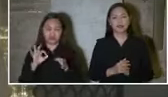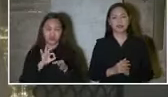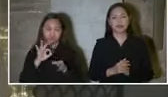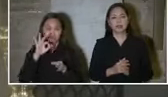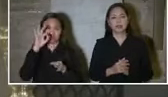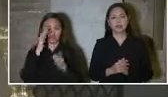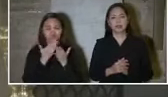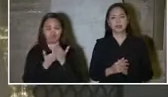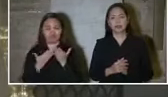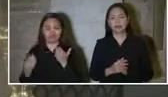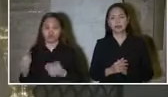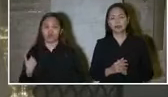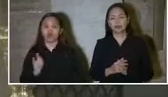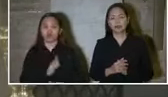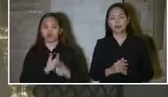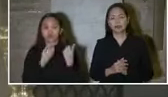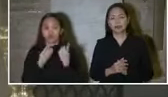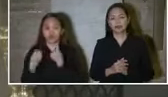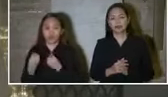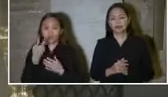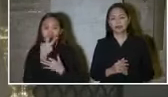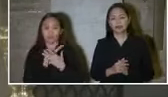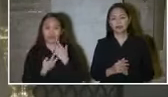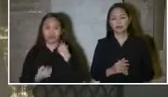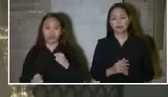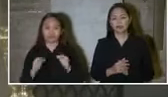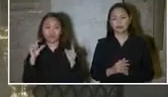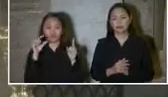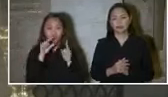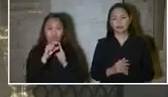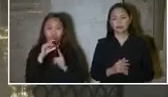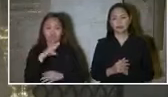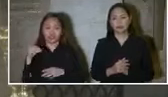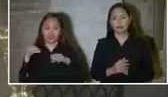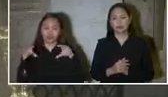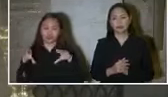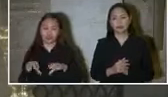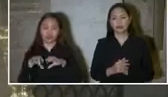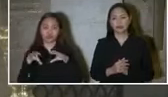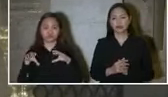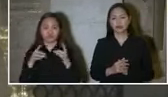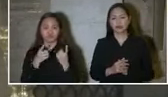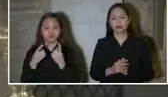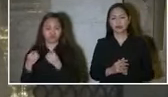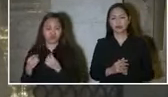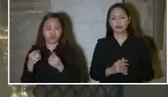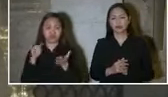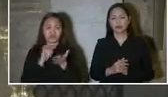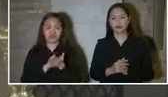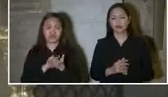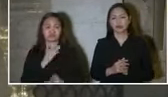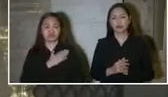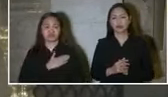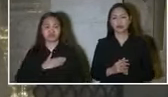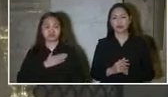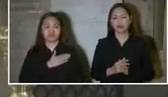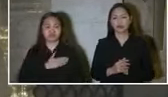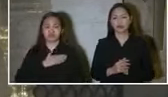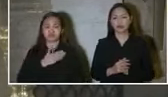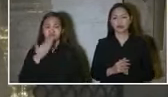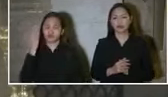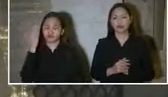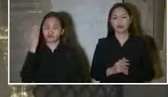we may carry out in both word and deed that which is pleasing to you.